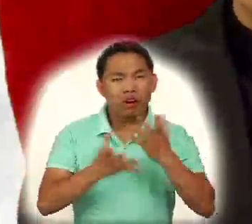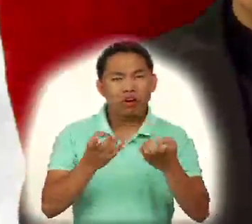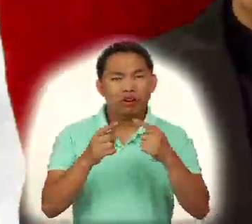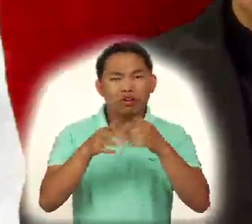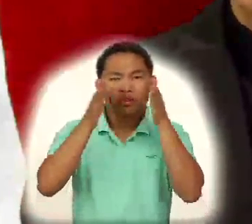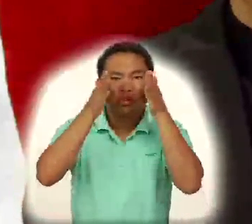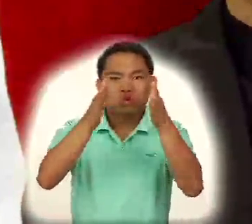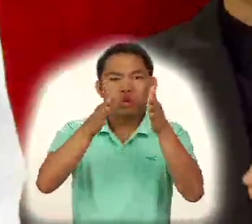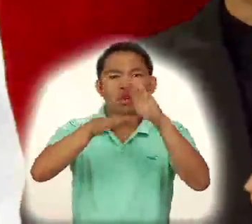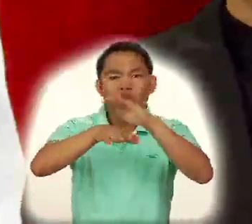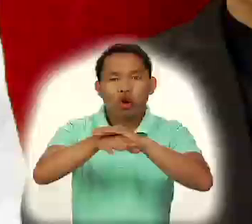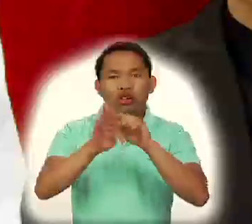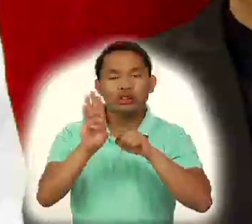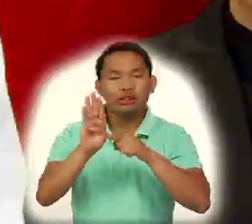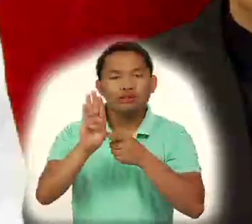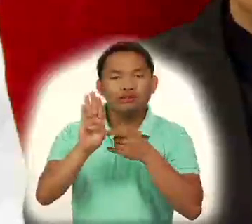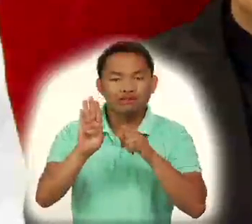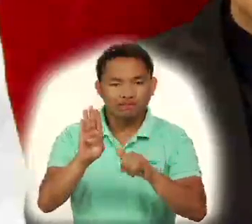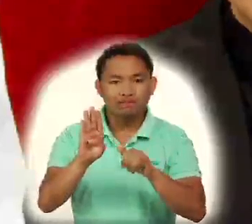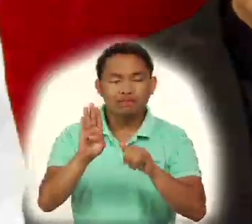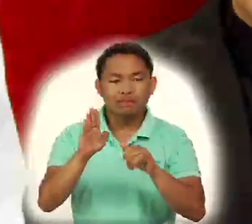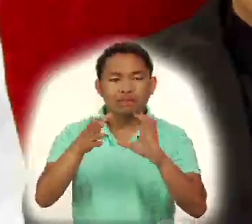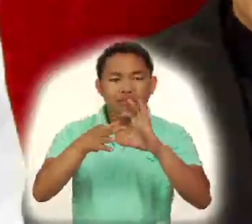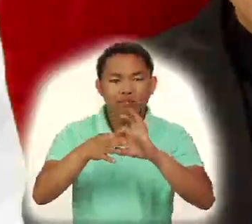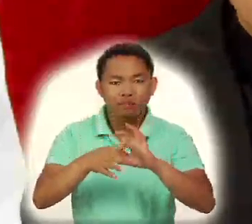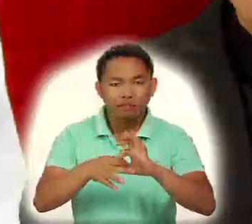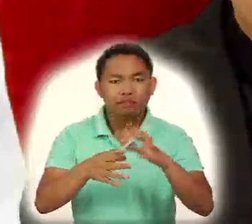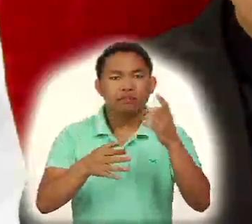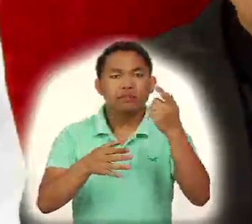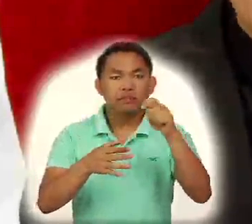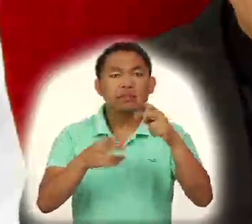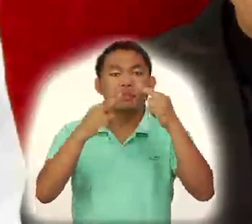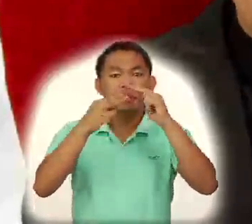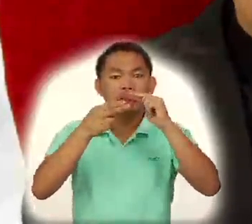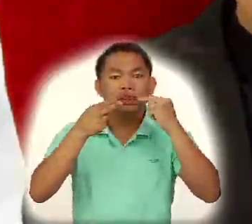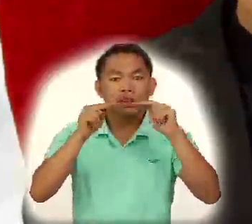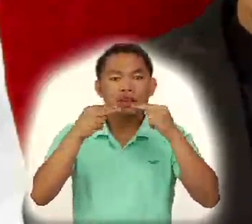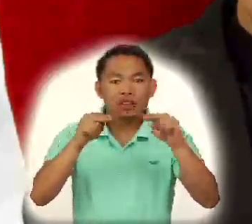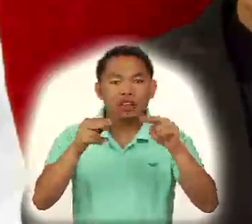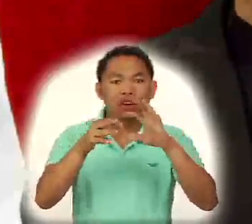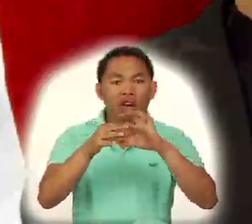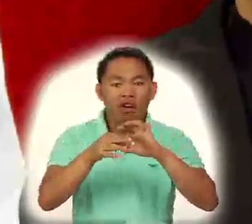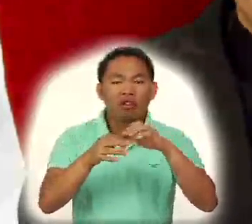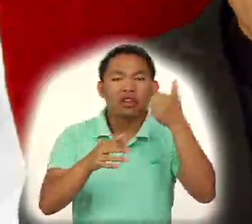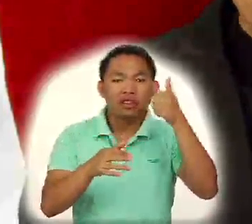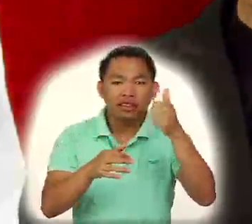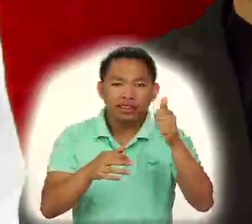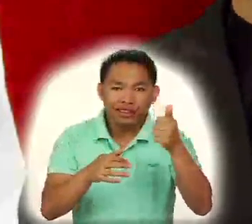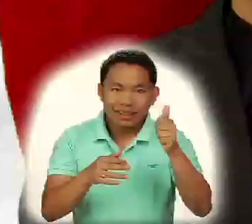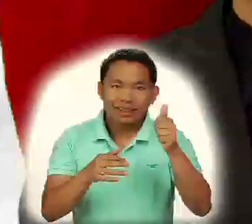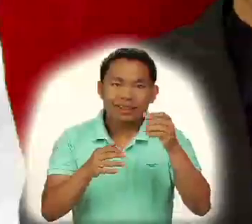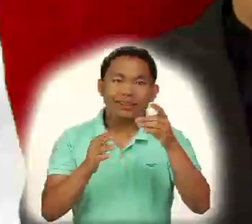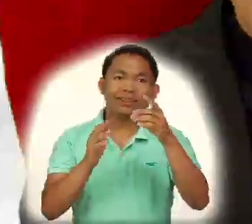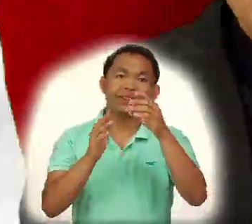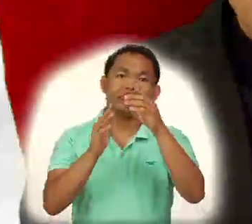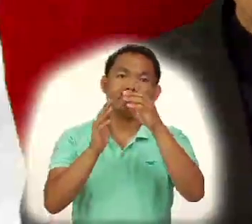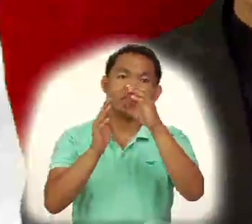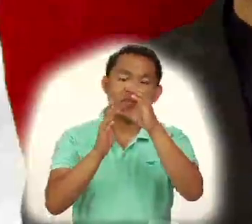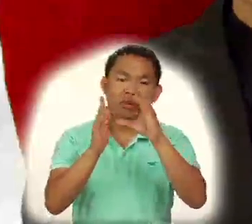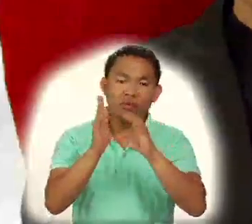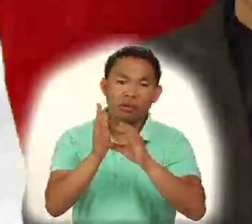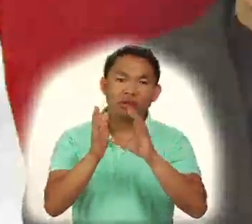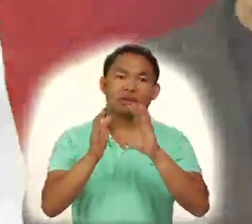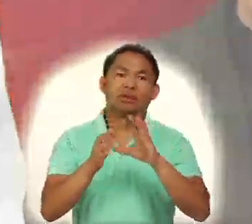on the beginnings of the narration of the Decalogue, or the enumeration of